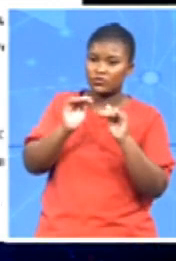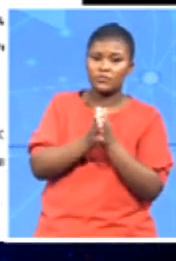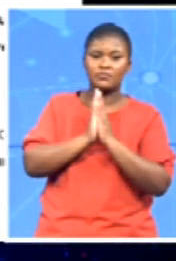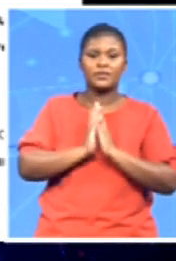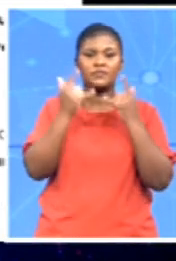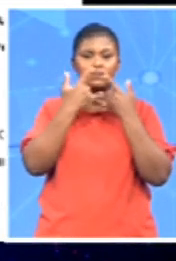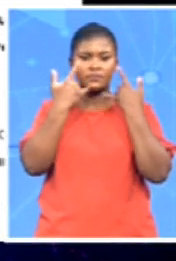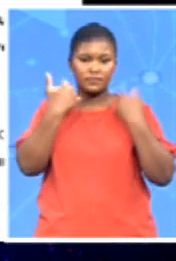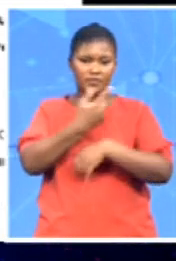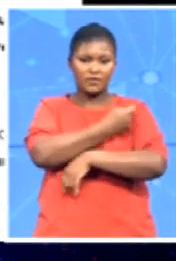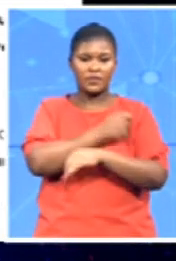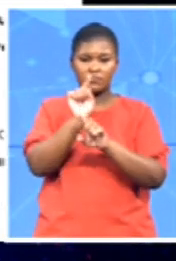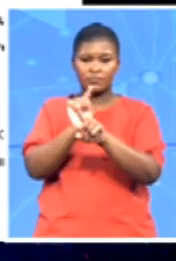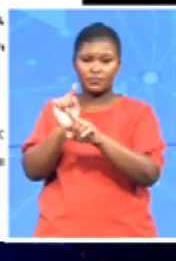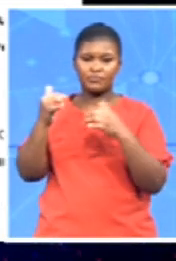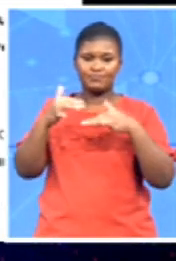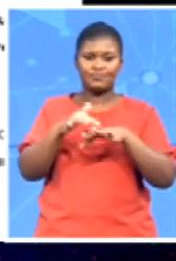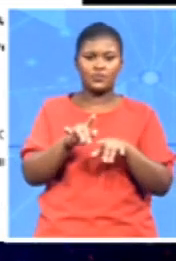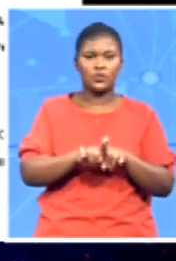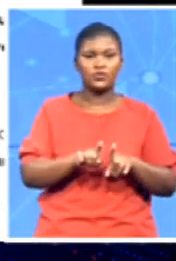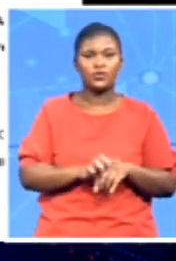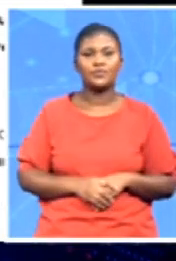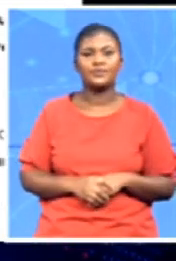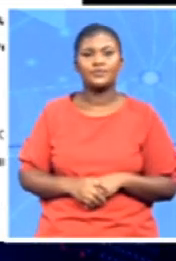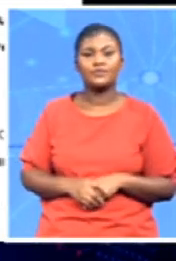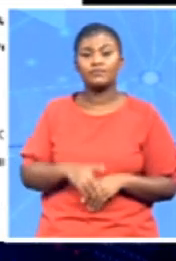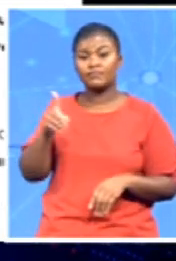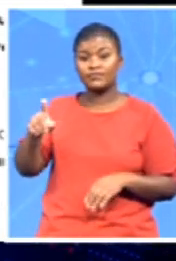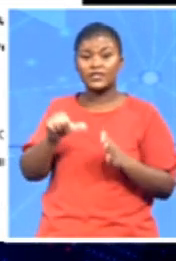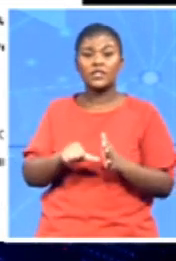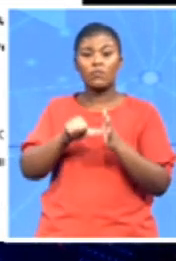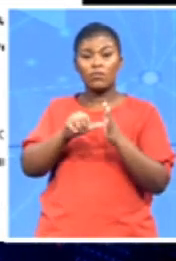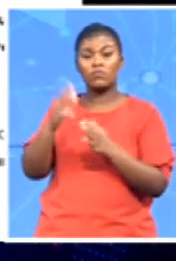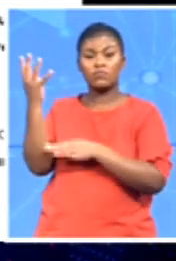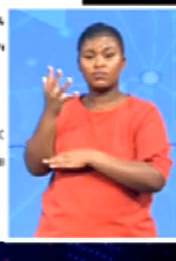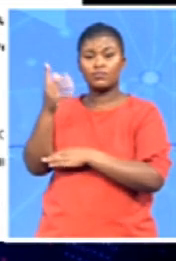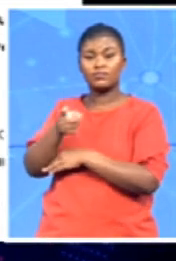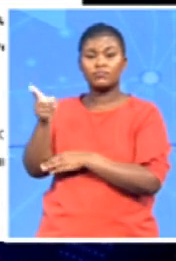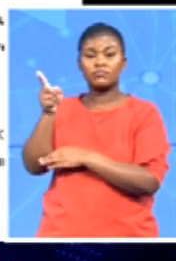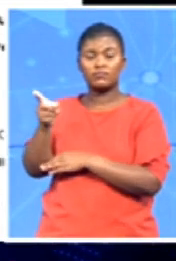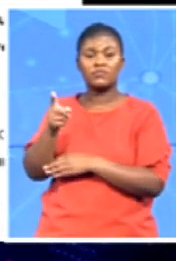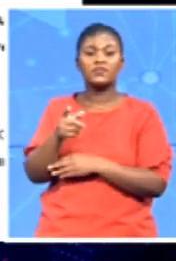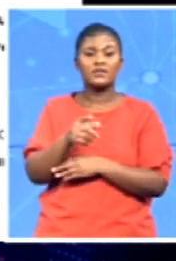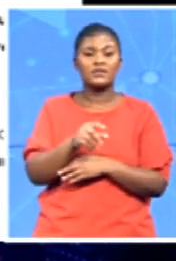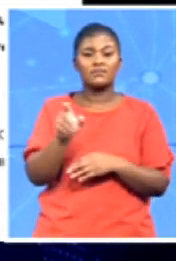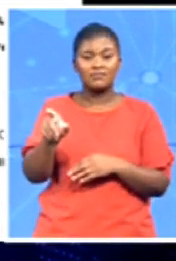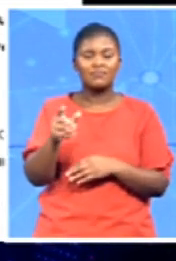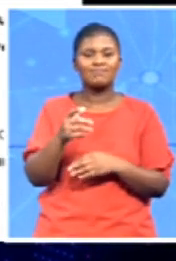out. An important presentation there, a decline in cases in the fourth wave in the